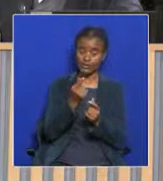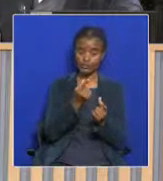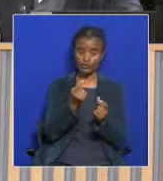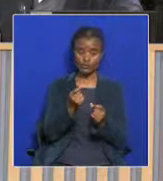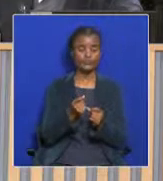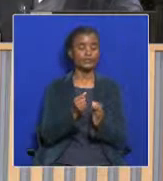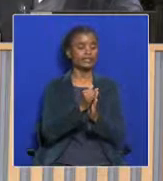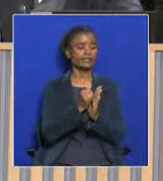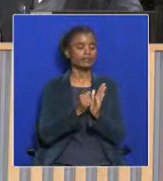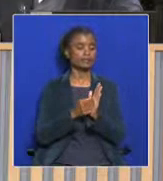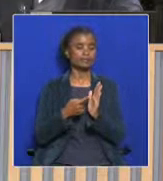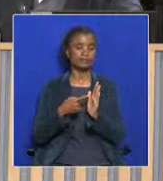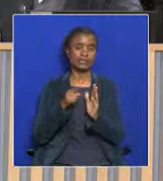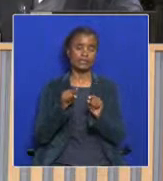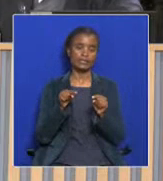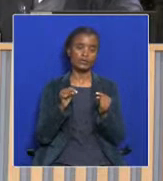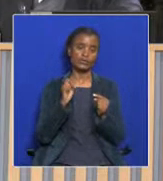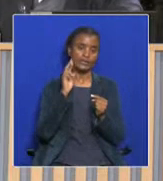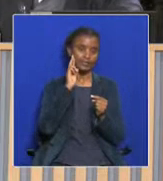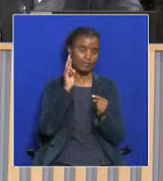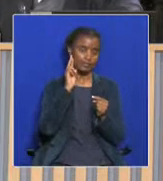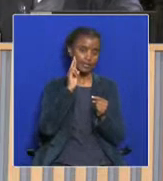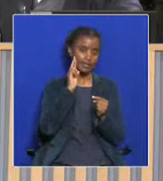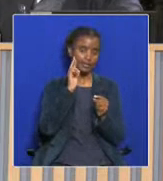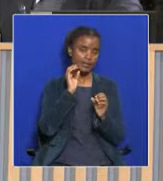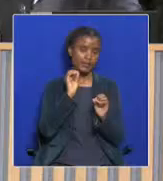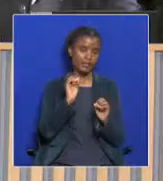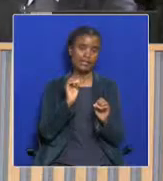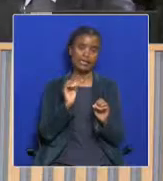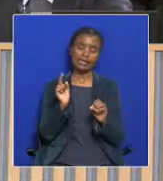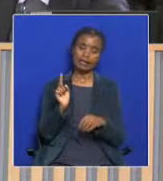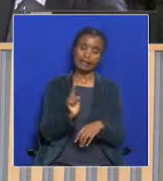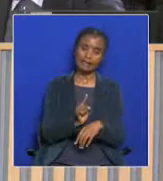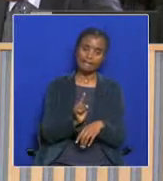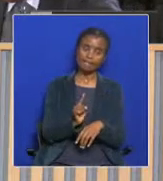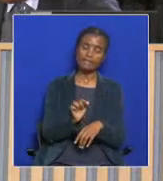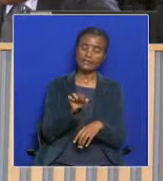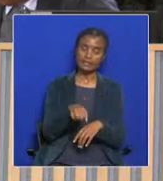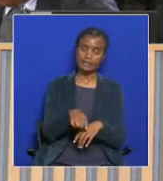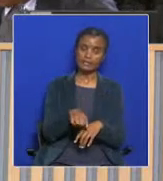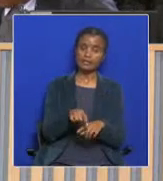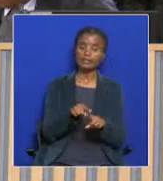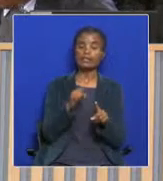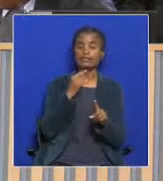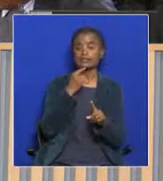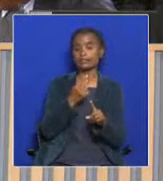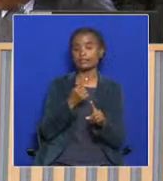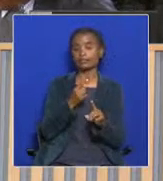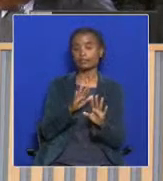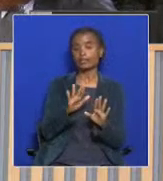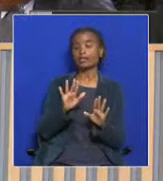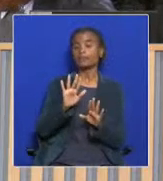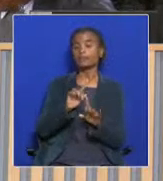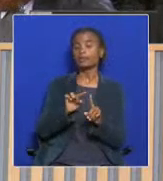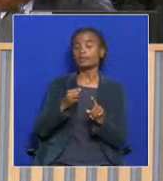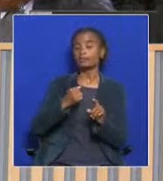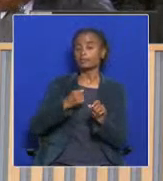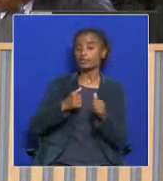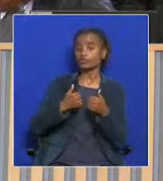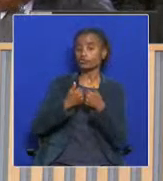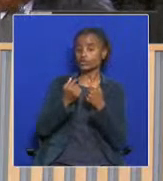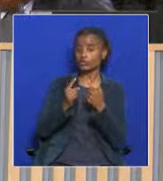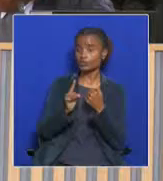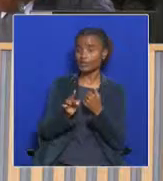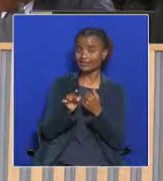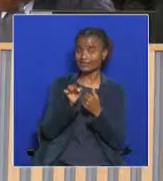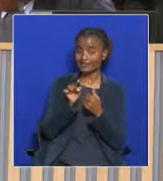but I say they did come. That's all she can say. And I say my challenge is the fact that she is an official